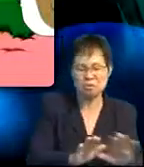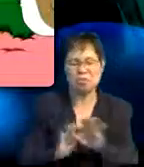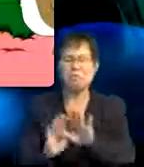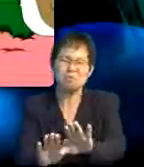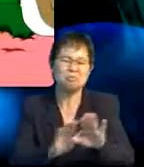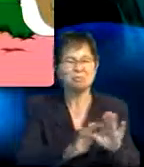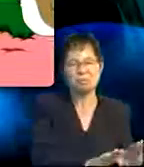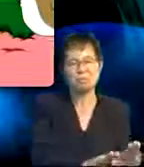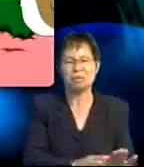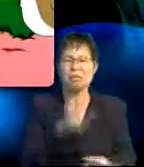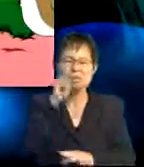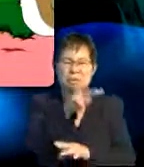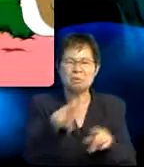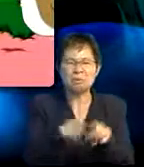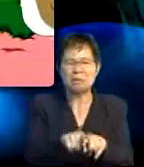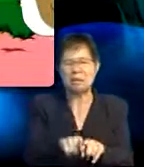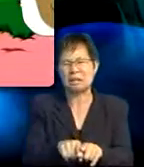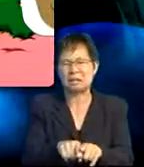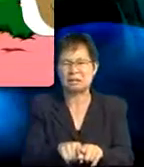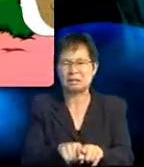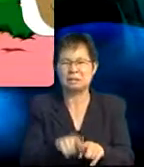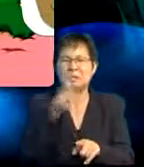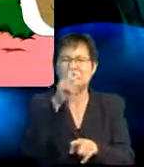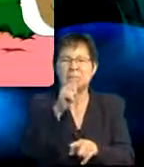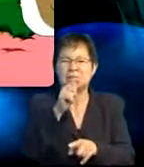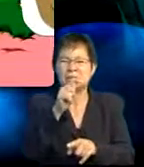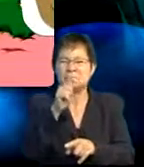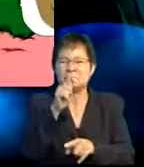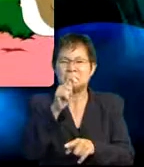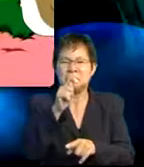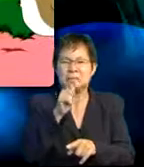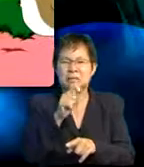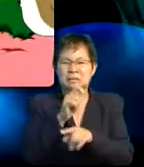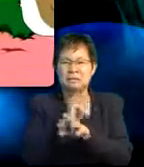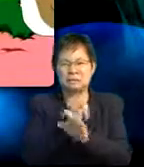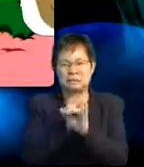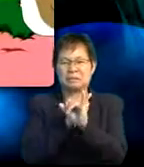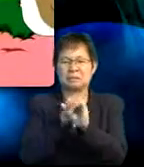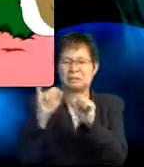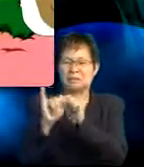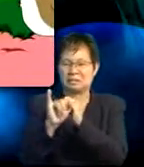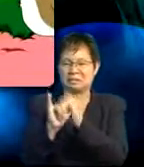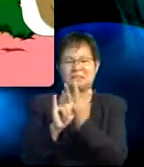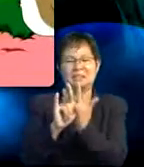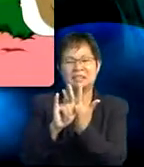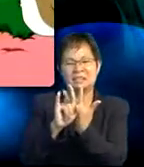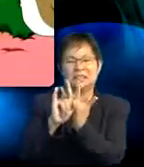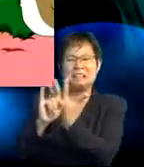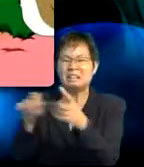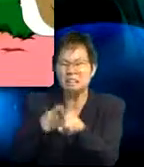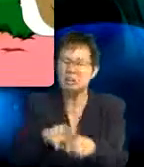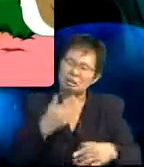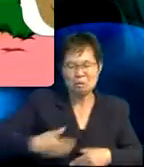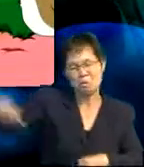him around. "He looks like a turkey," said one of them. "Ah, go away, you little